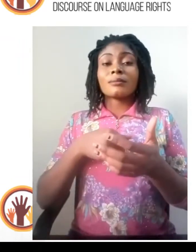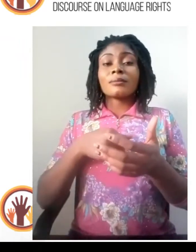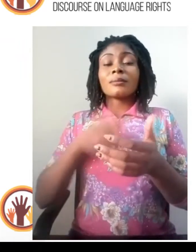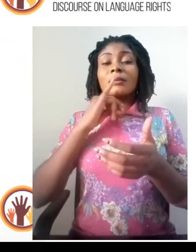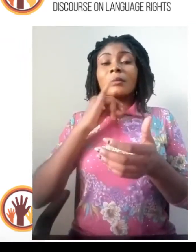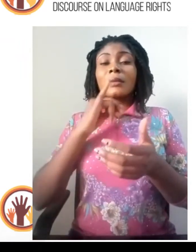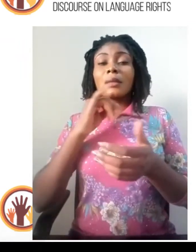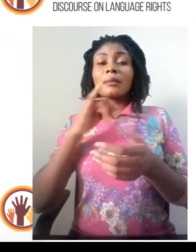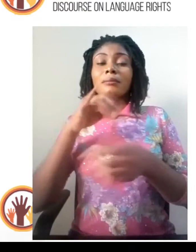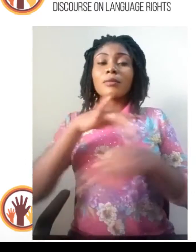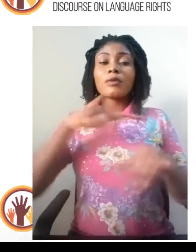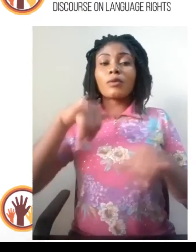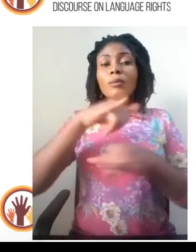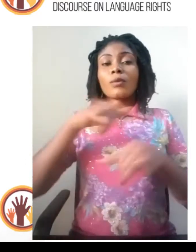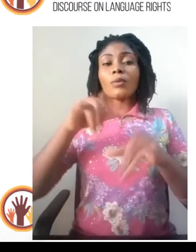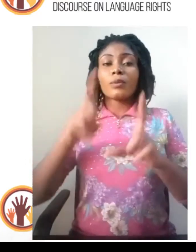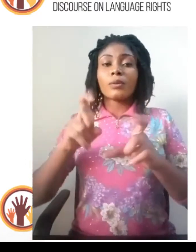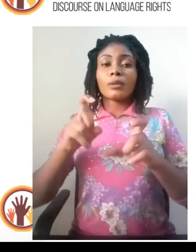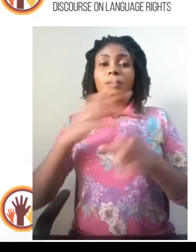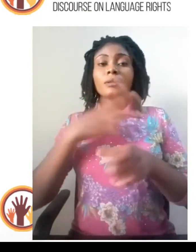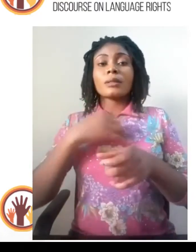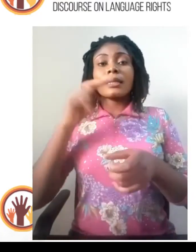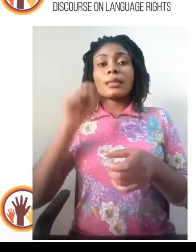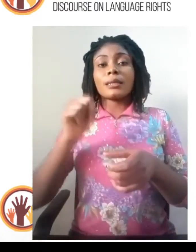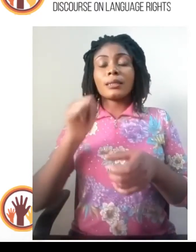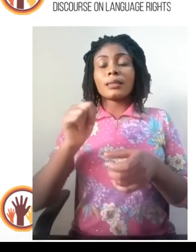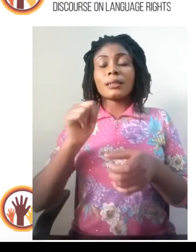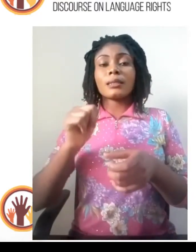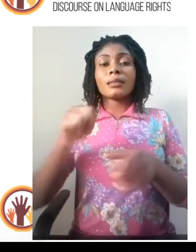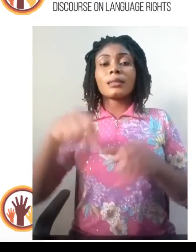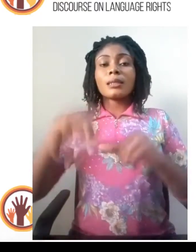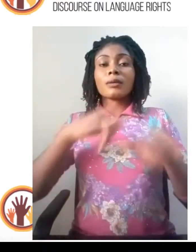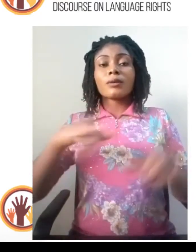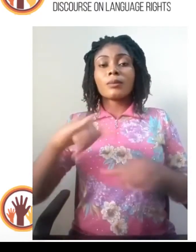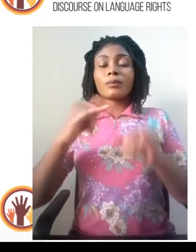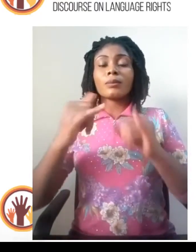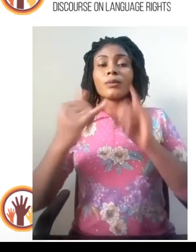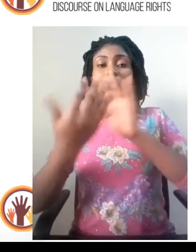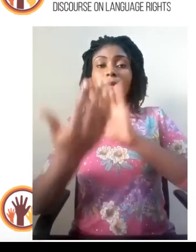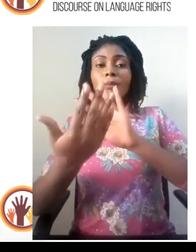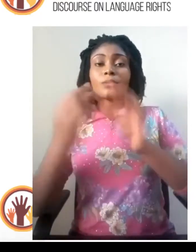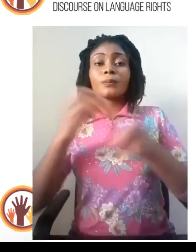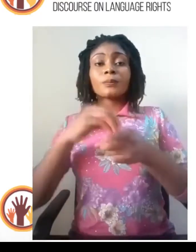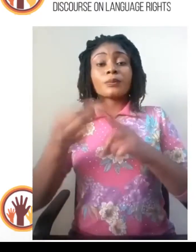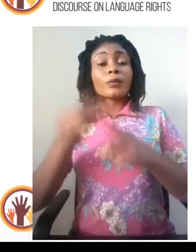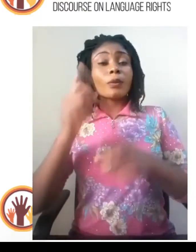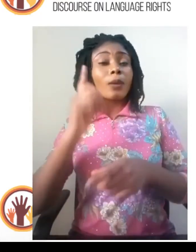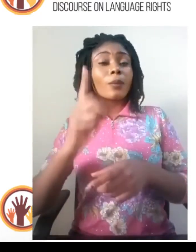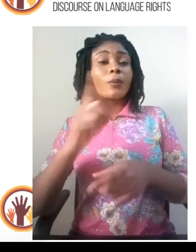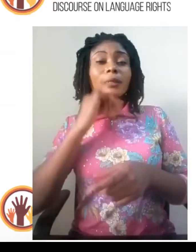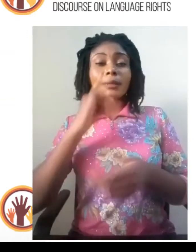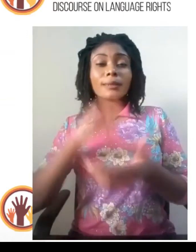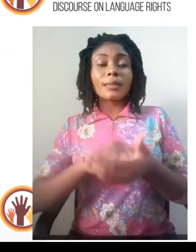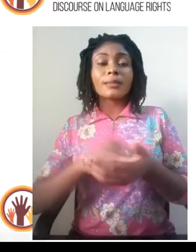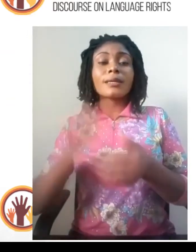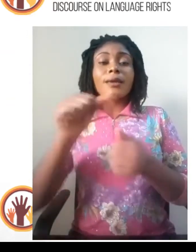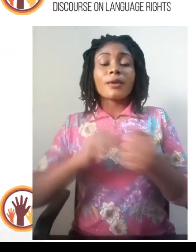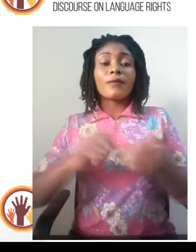pragmatic approach. Number one is that every community, deaf or hearing, every linguistic community